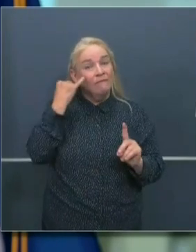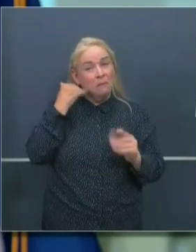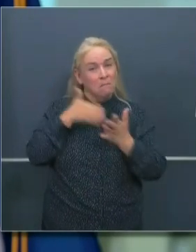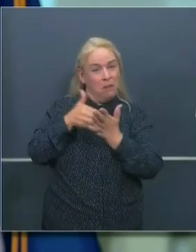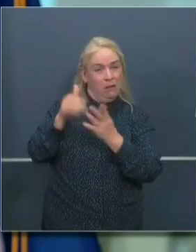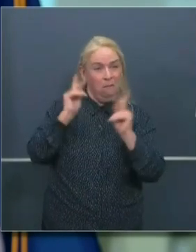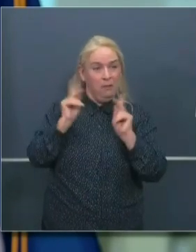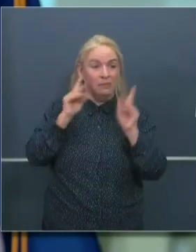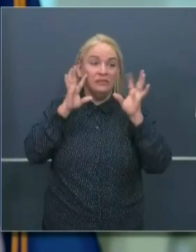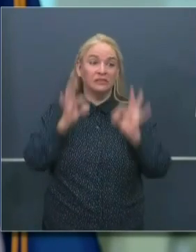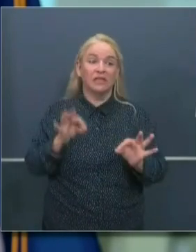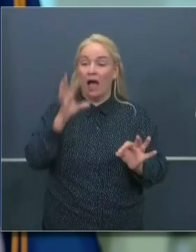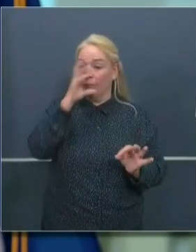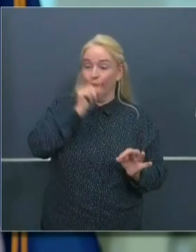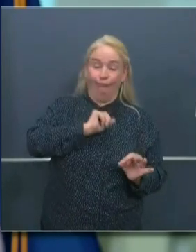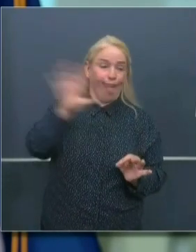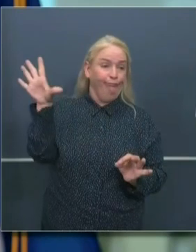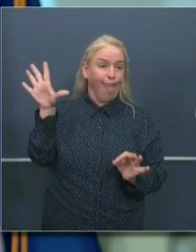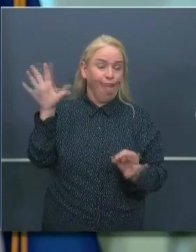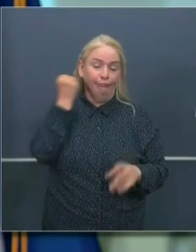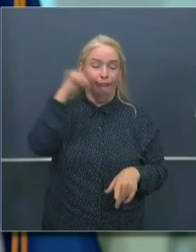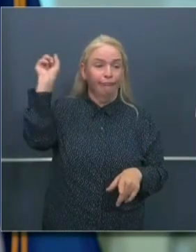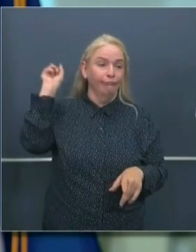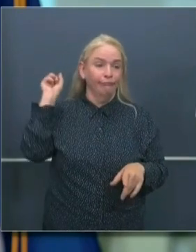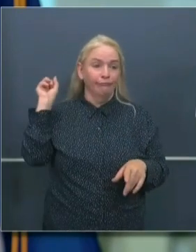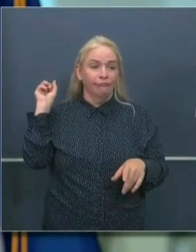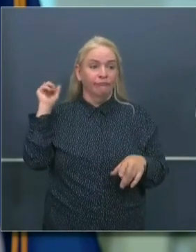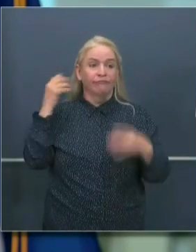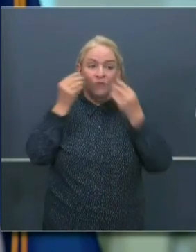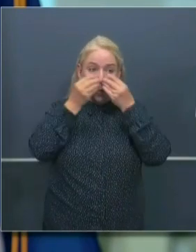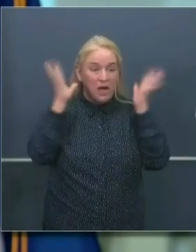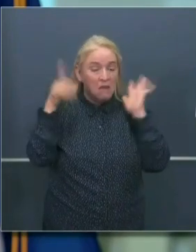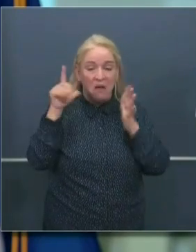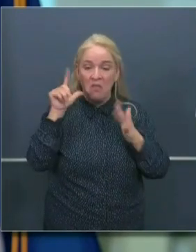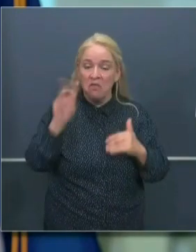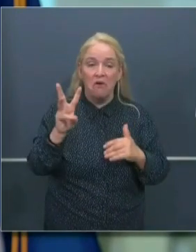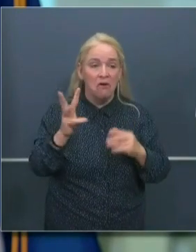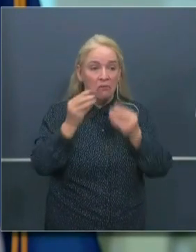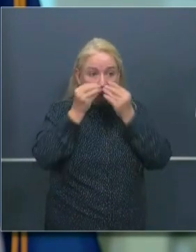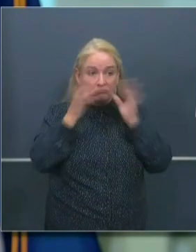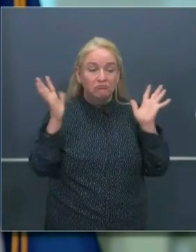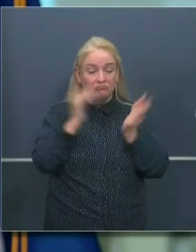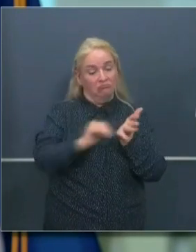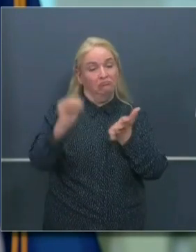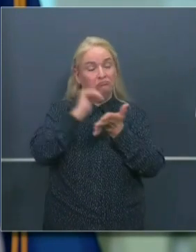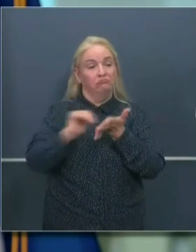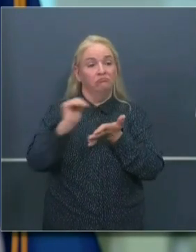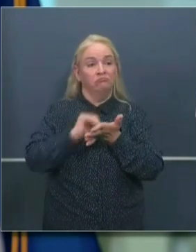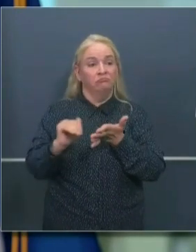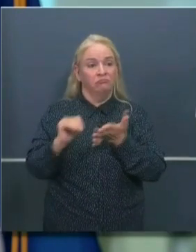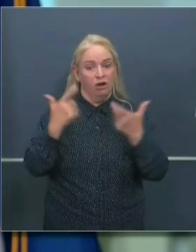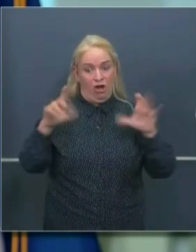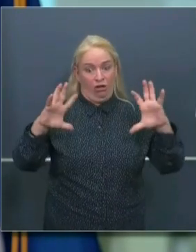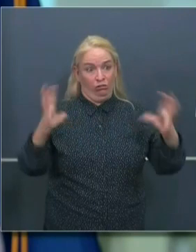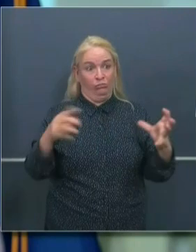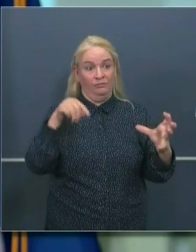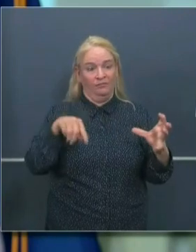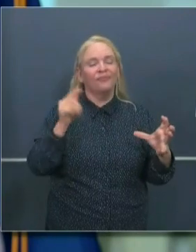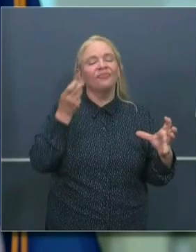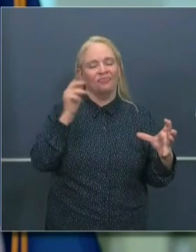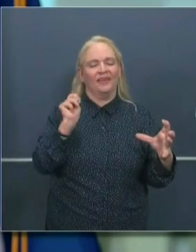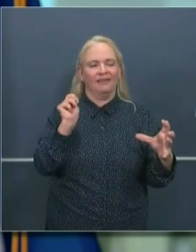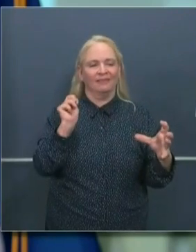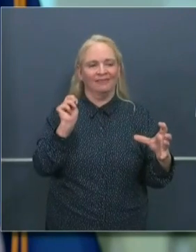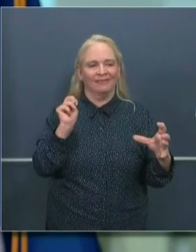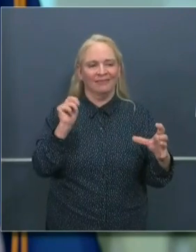and abuse the rules, laws, and regulations on a consistent basis at scale, then society begins to